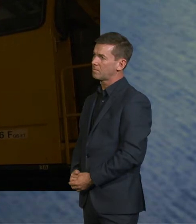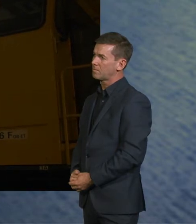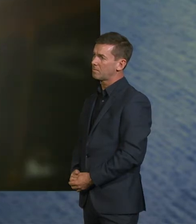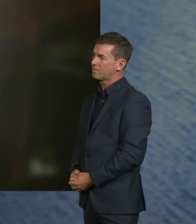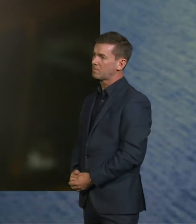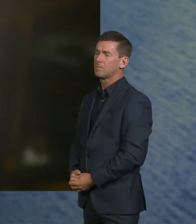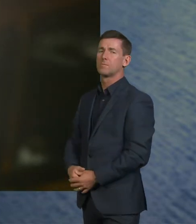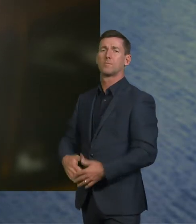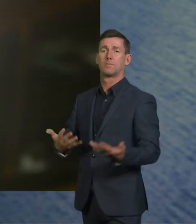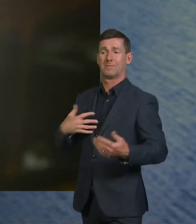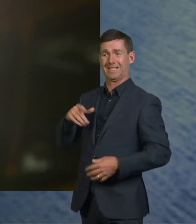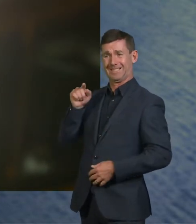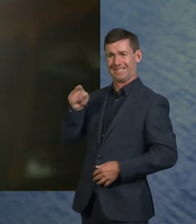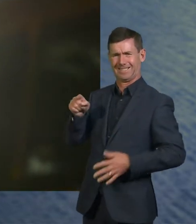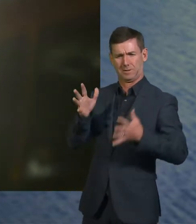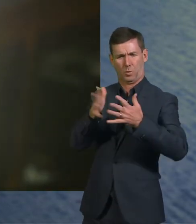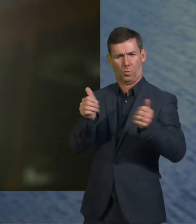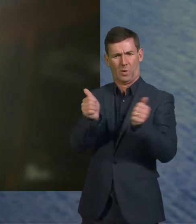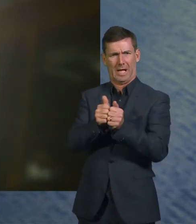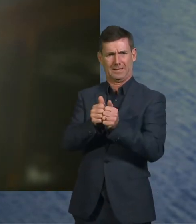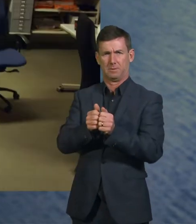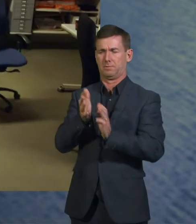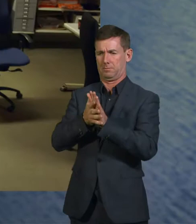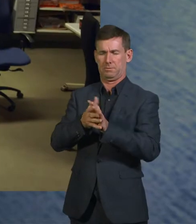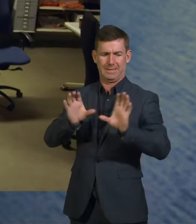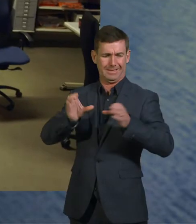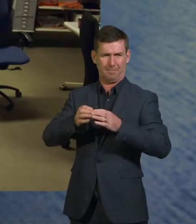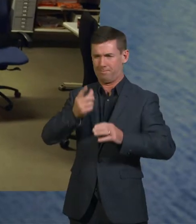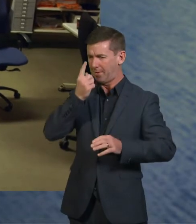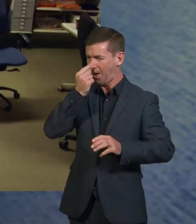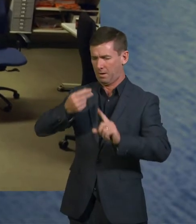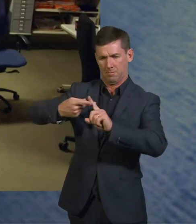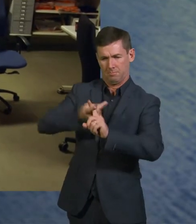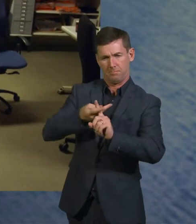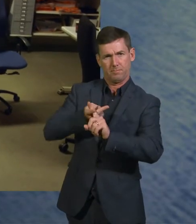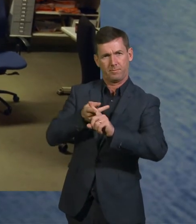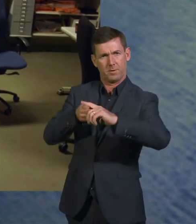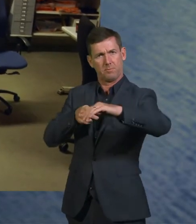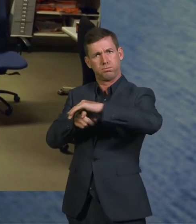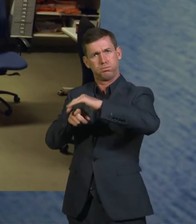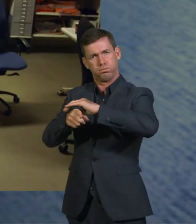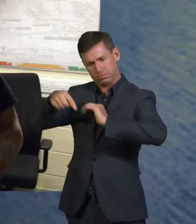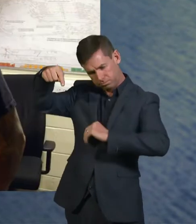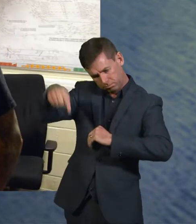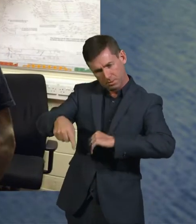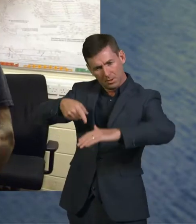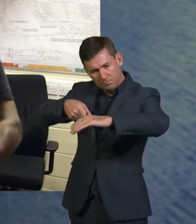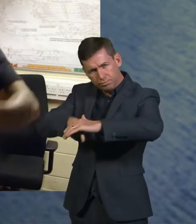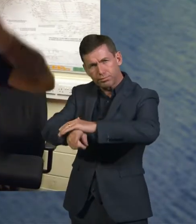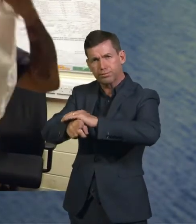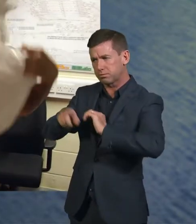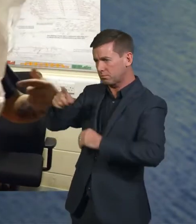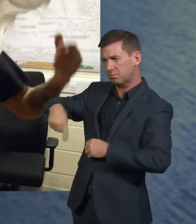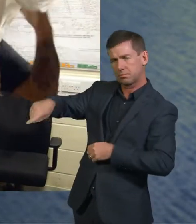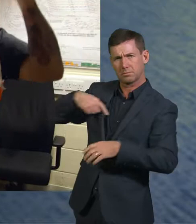It's the weekend, and maintenance teams are getting ready to go to work under the sea. Tonight, the catenary team is going